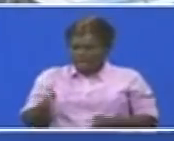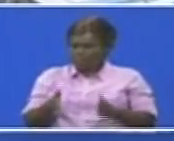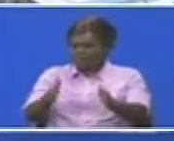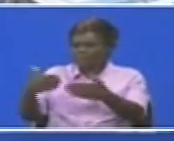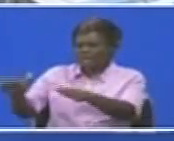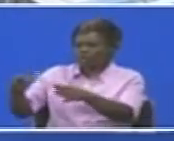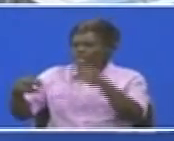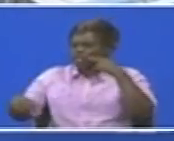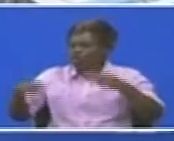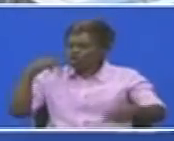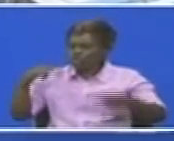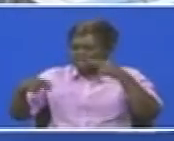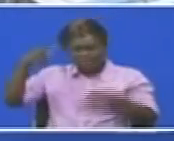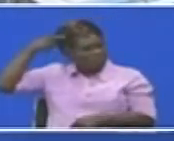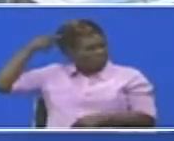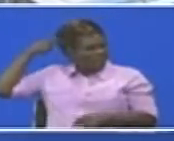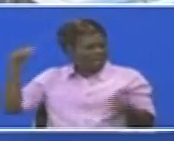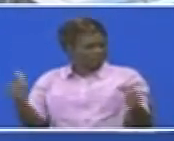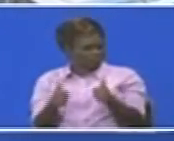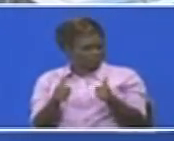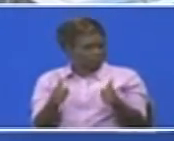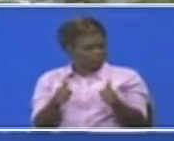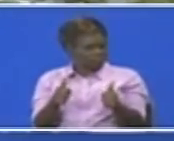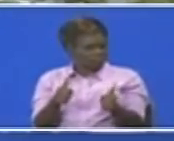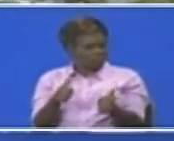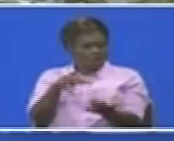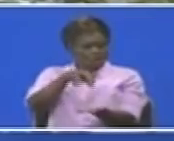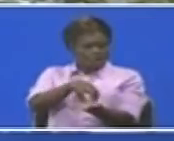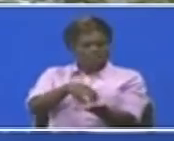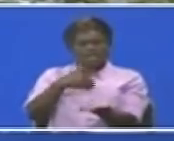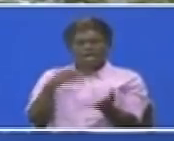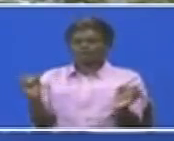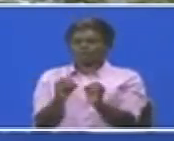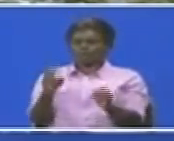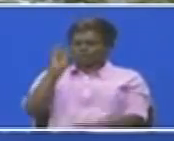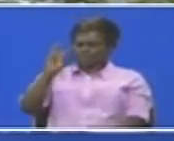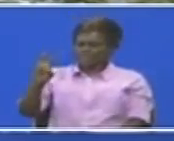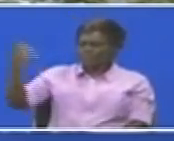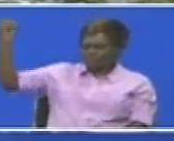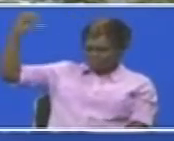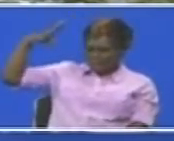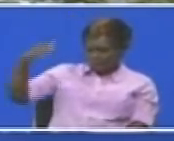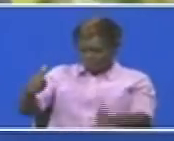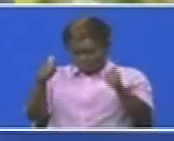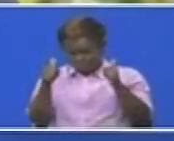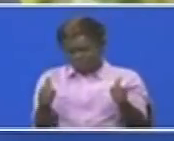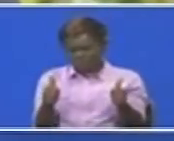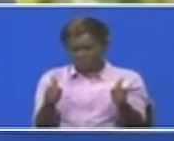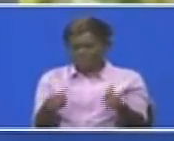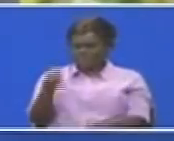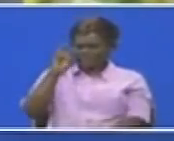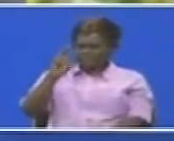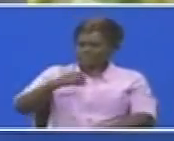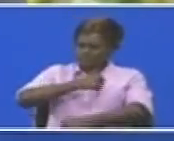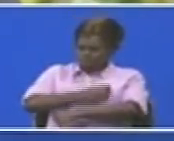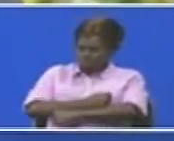hoteli imewekwa lami mzuri, ni smooth, hakuna mashimo. Ukiangalia stima iko mzuri siku hizi. Ukiangalia